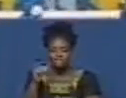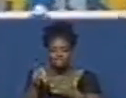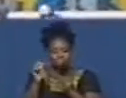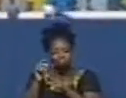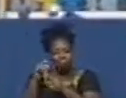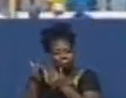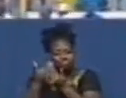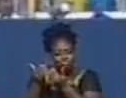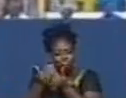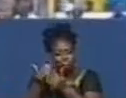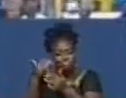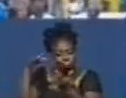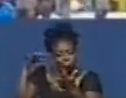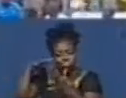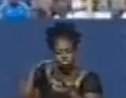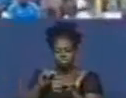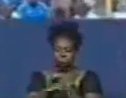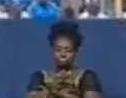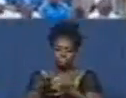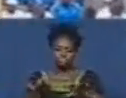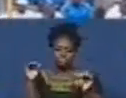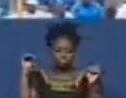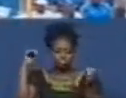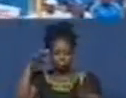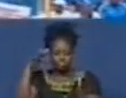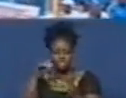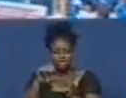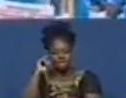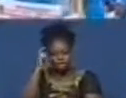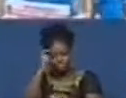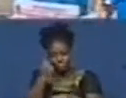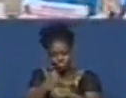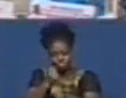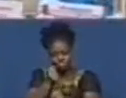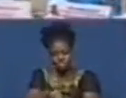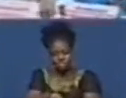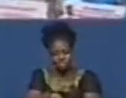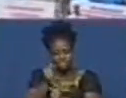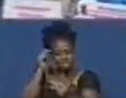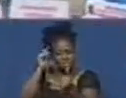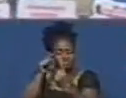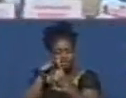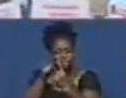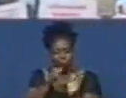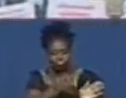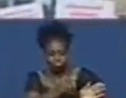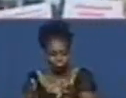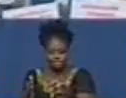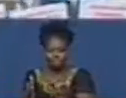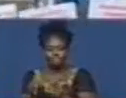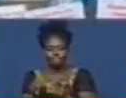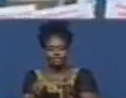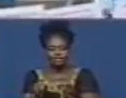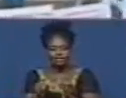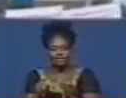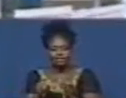on in hope. Government, therefore, set about the task of putting in place the